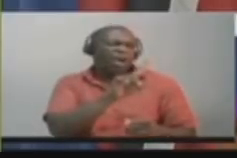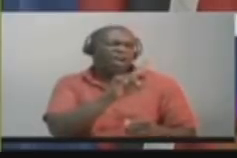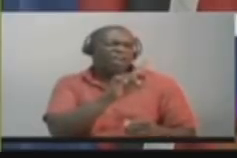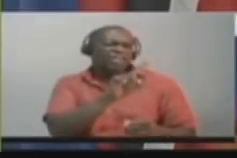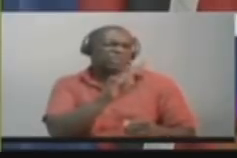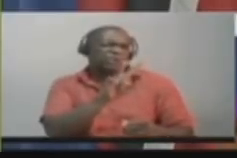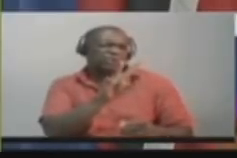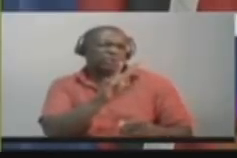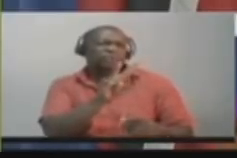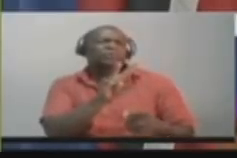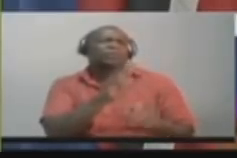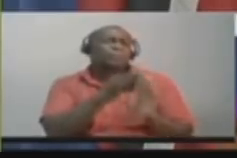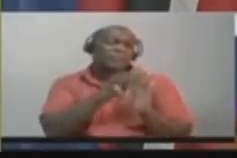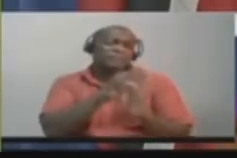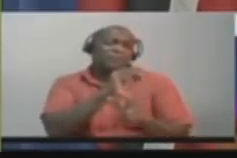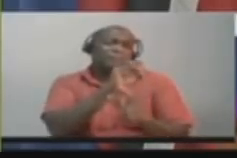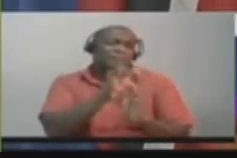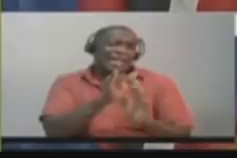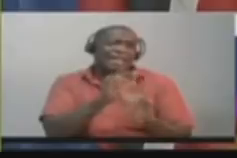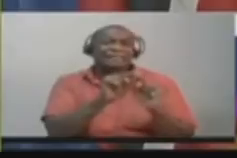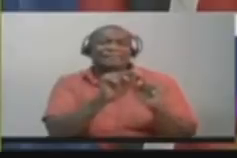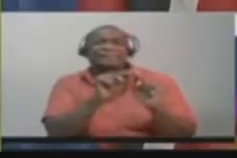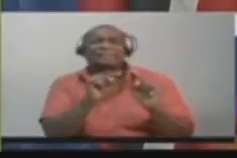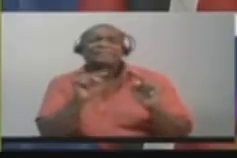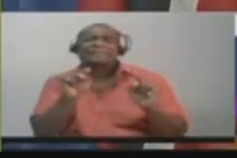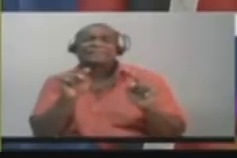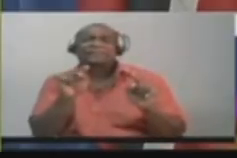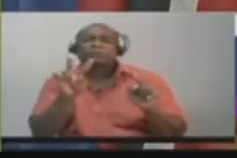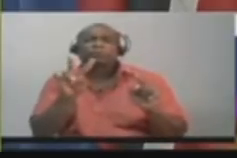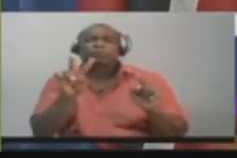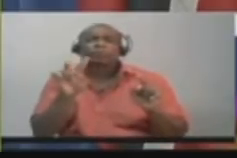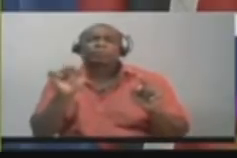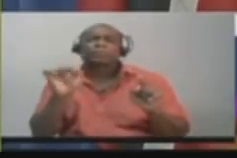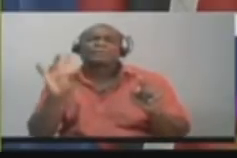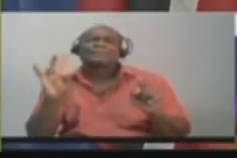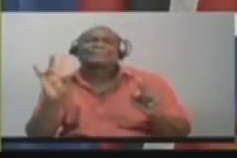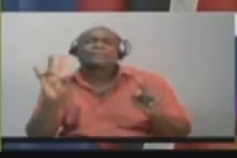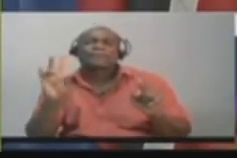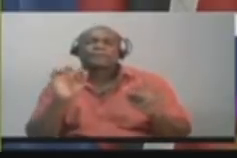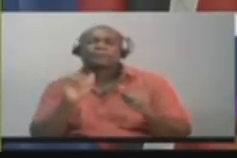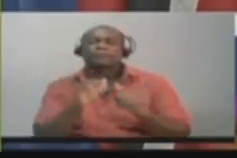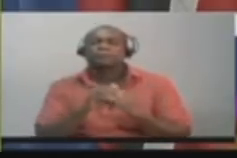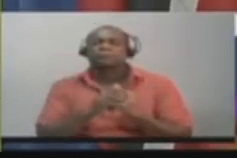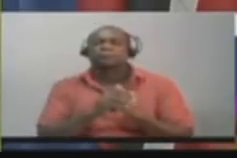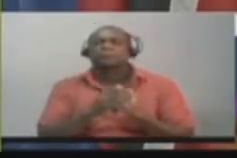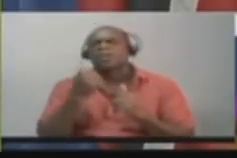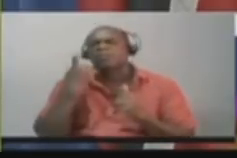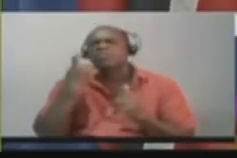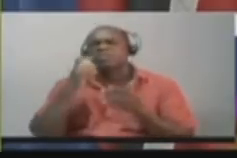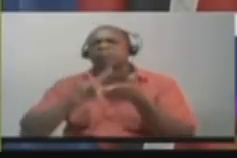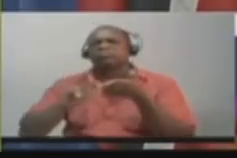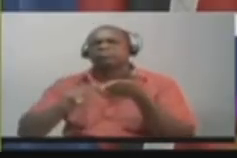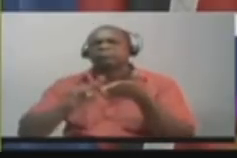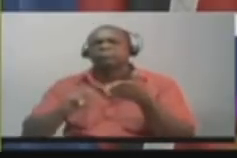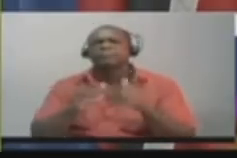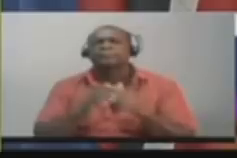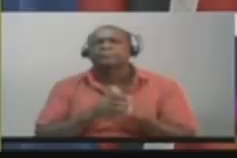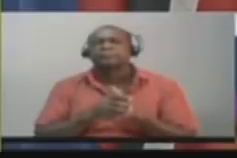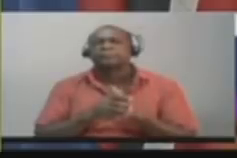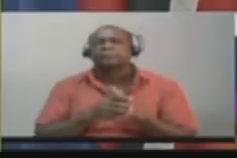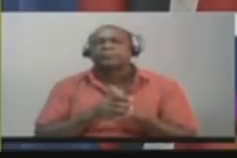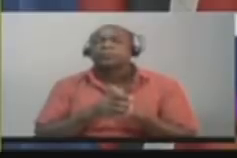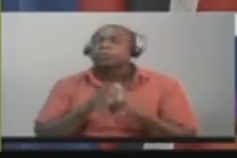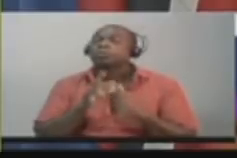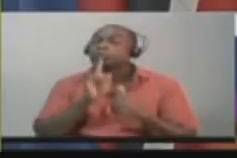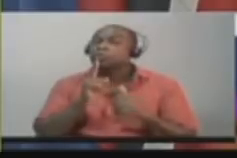to 2.7 something at last check. Now, 2.7 something, while it's above the global average,